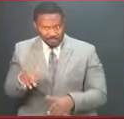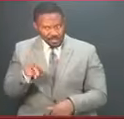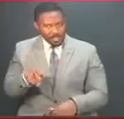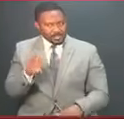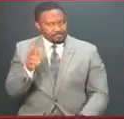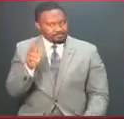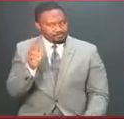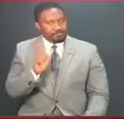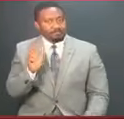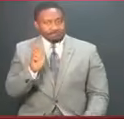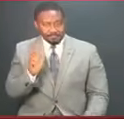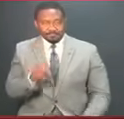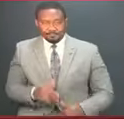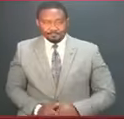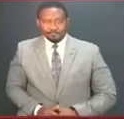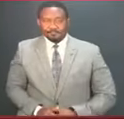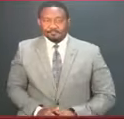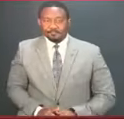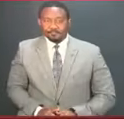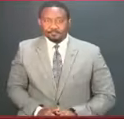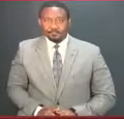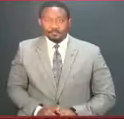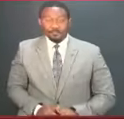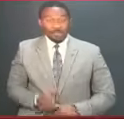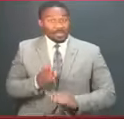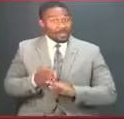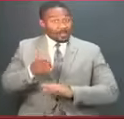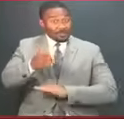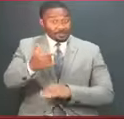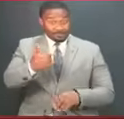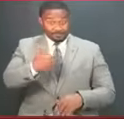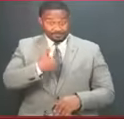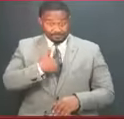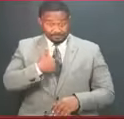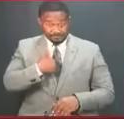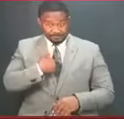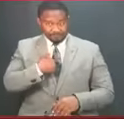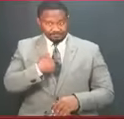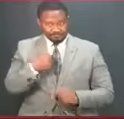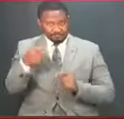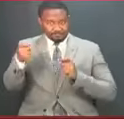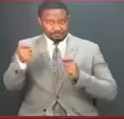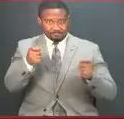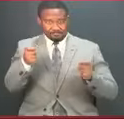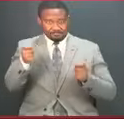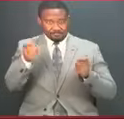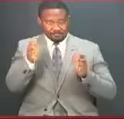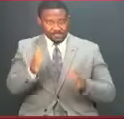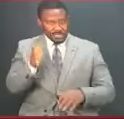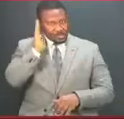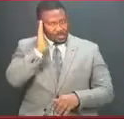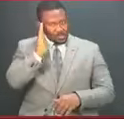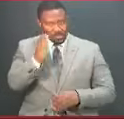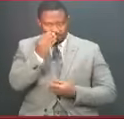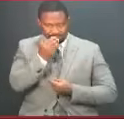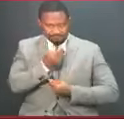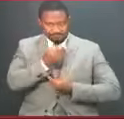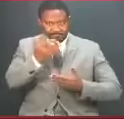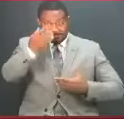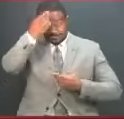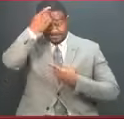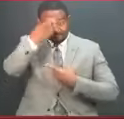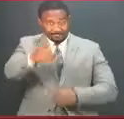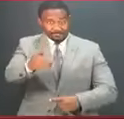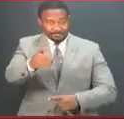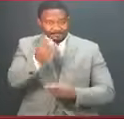Then I, as the presiding officer, will have my say by giving a ruling on